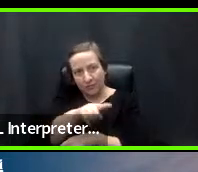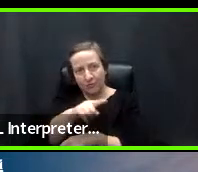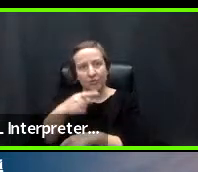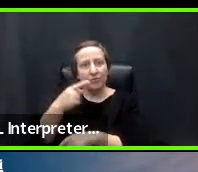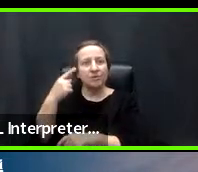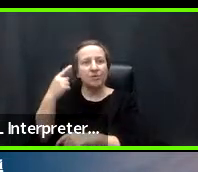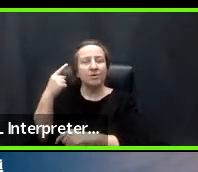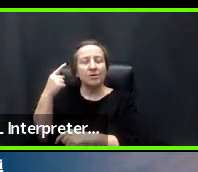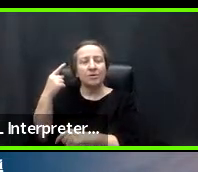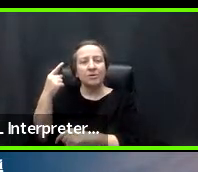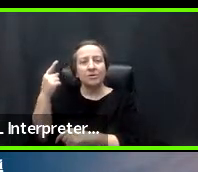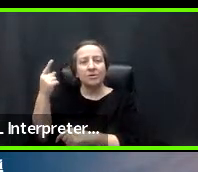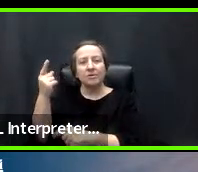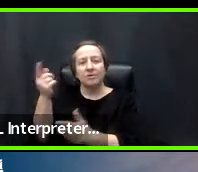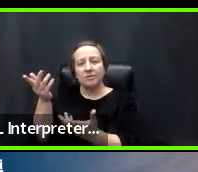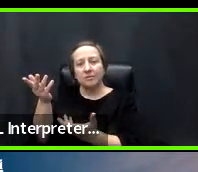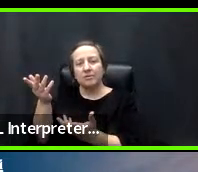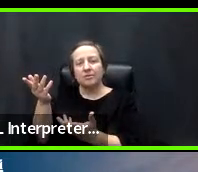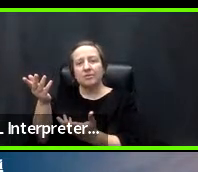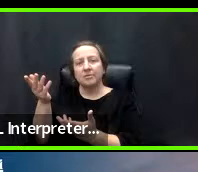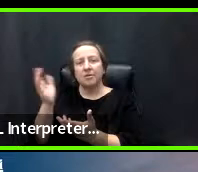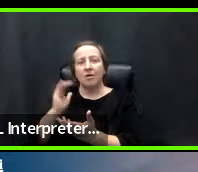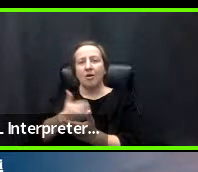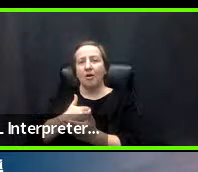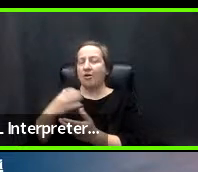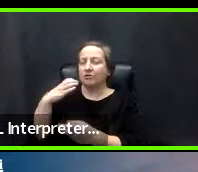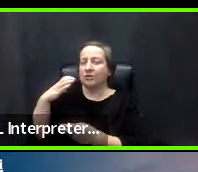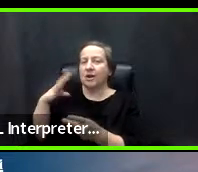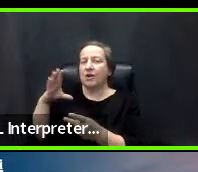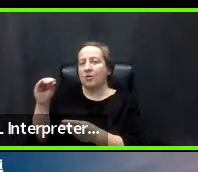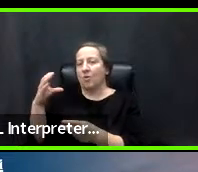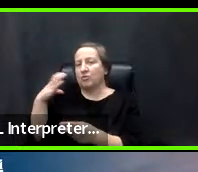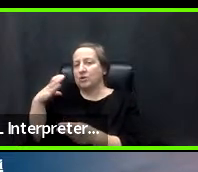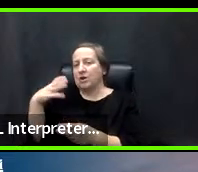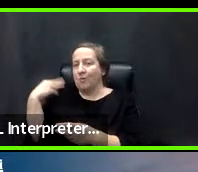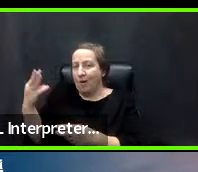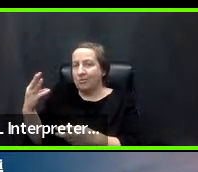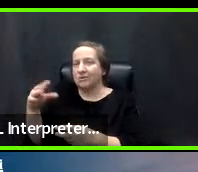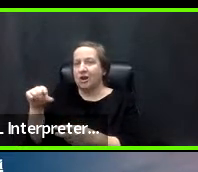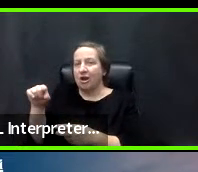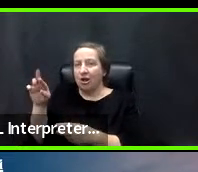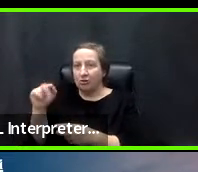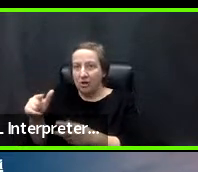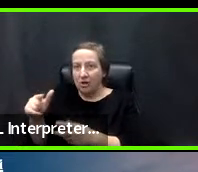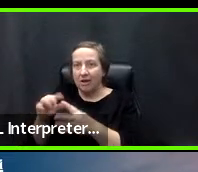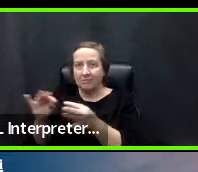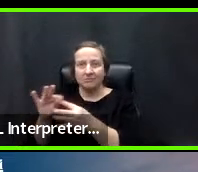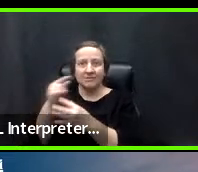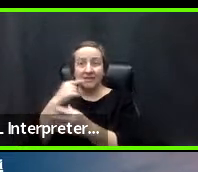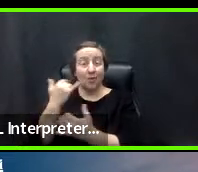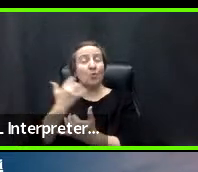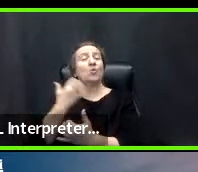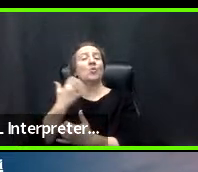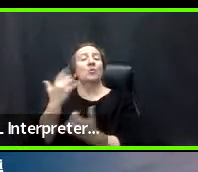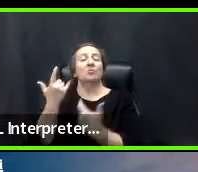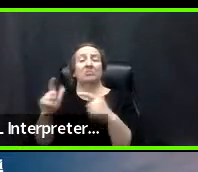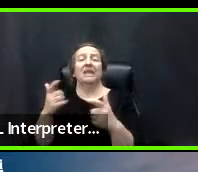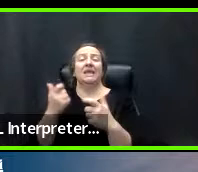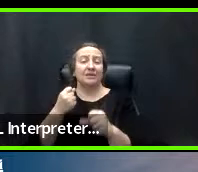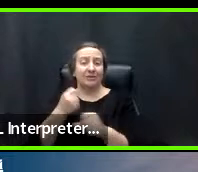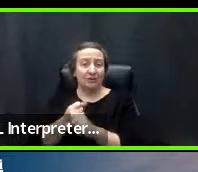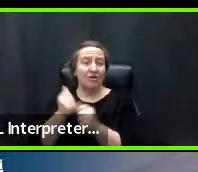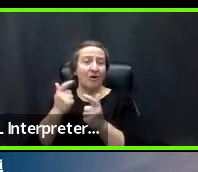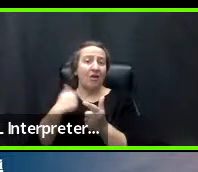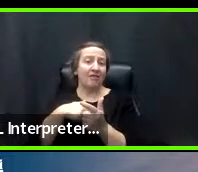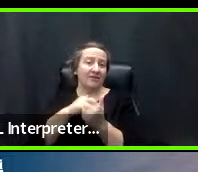again, as our chair, co-chair Washington and Greg indicated, it's been a year since we've all been